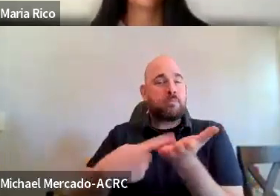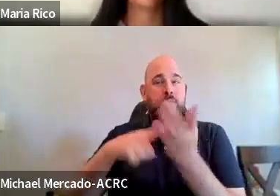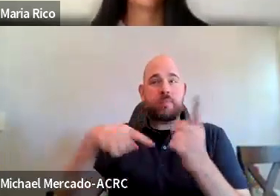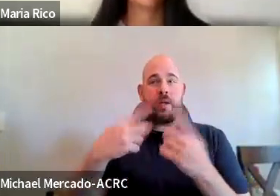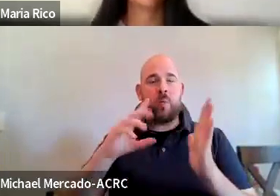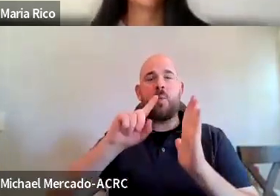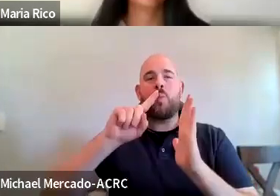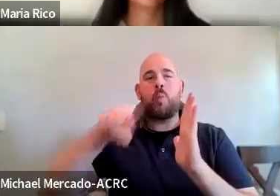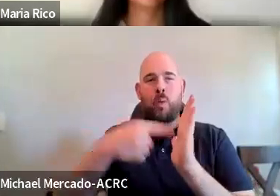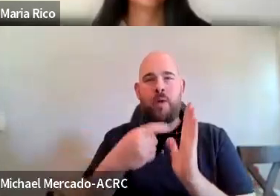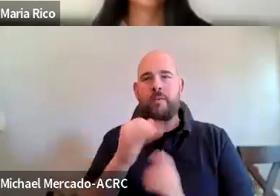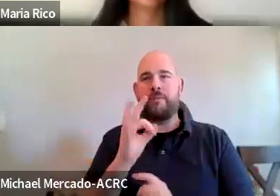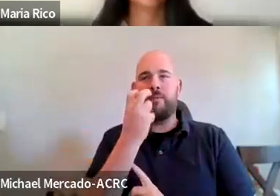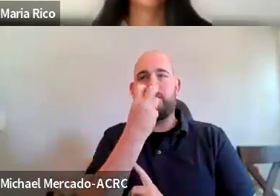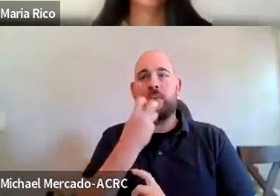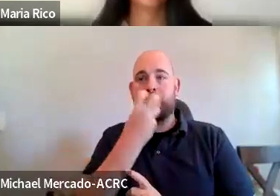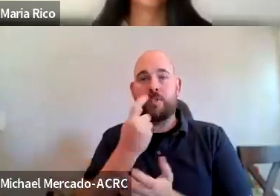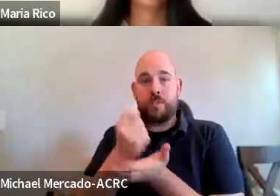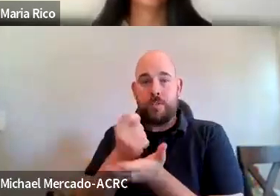empathized with that challenge.